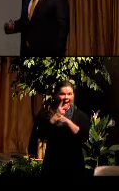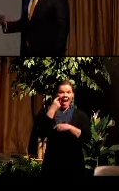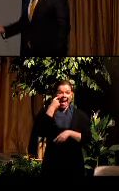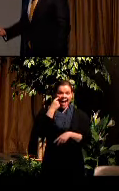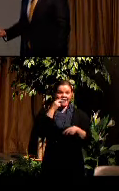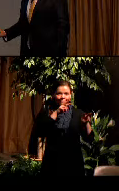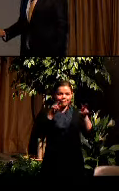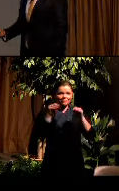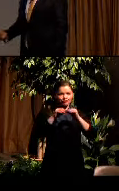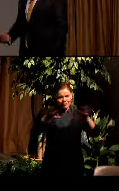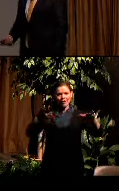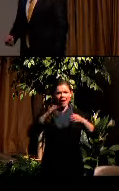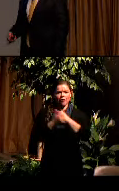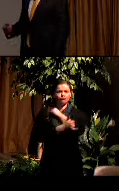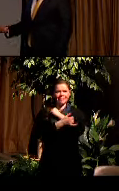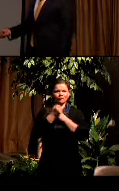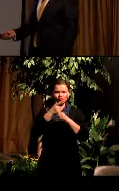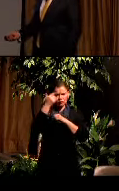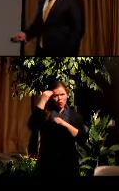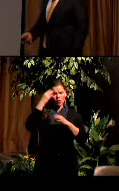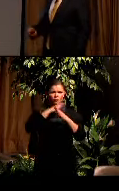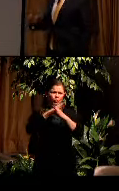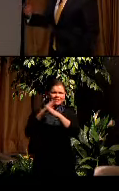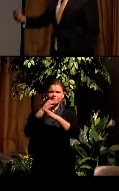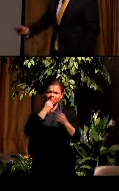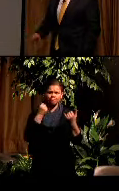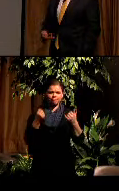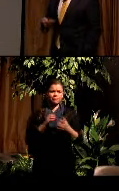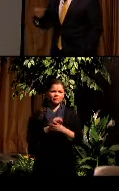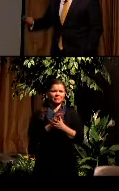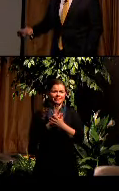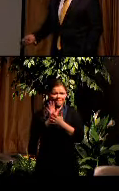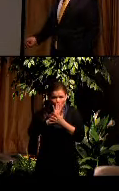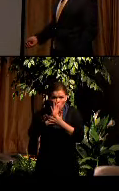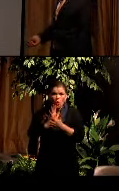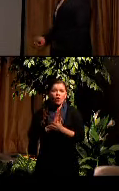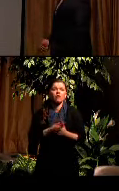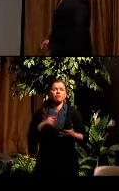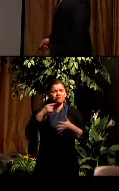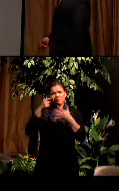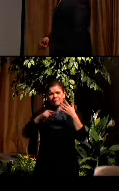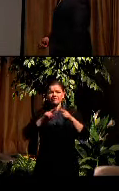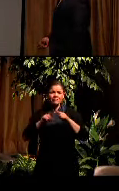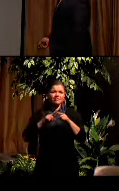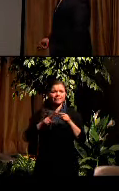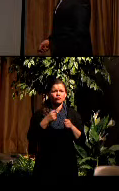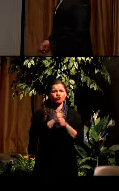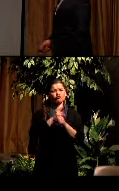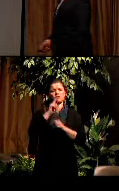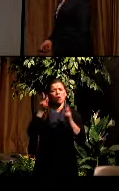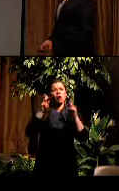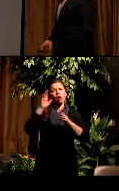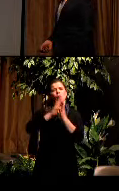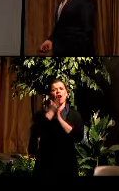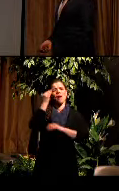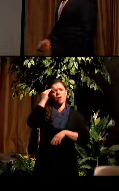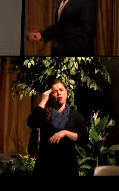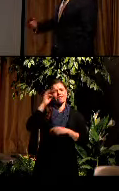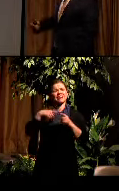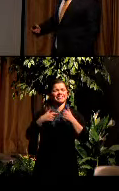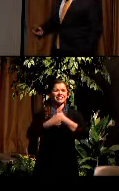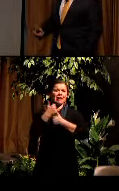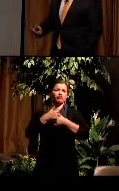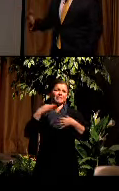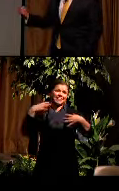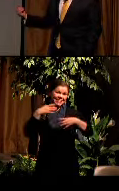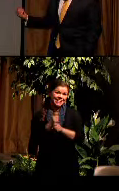country, creating a film about this. We've done all sorts of things to make sure that people are aware of this threat of extinction. But